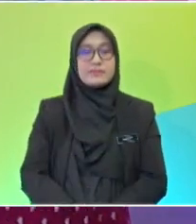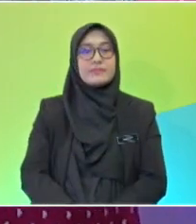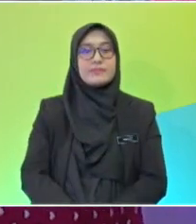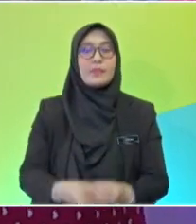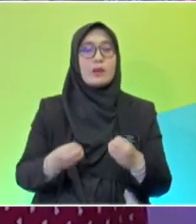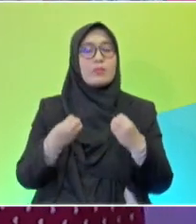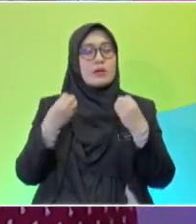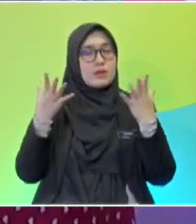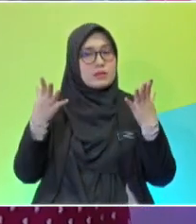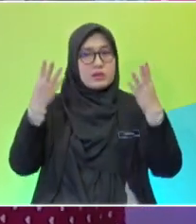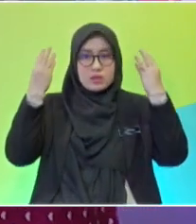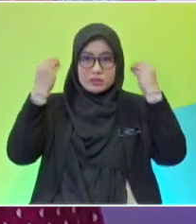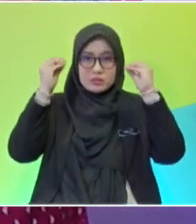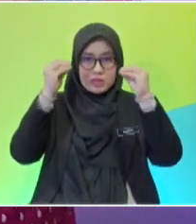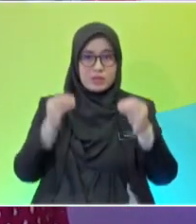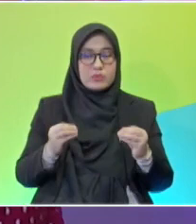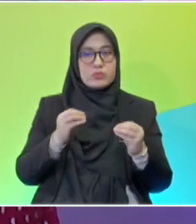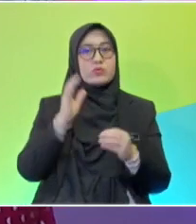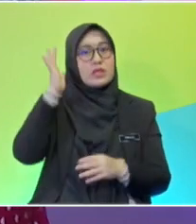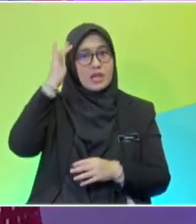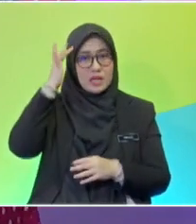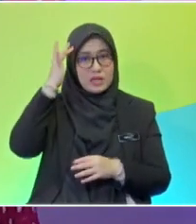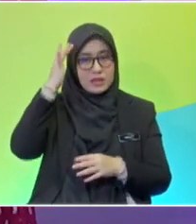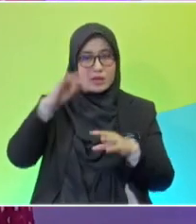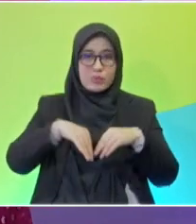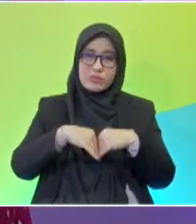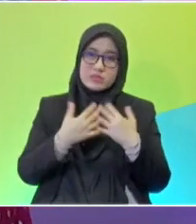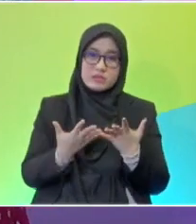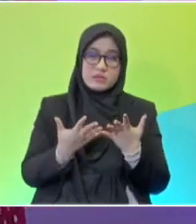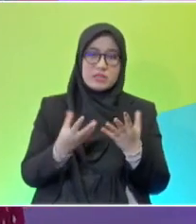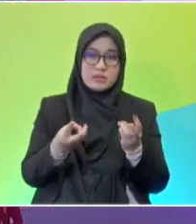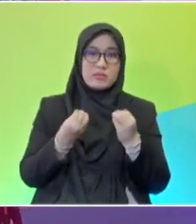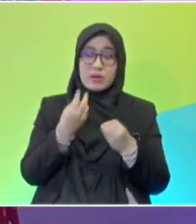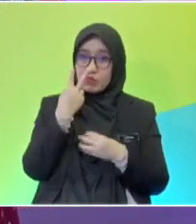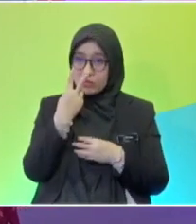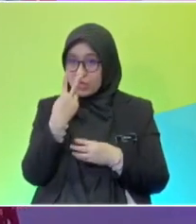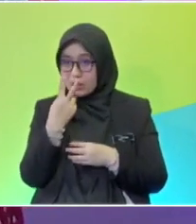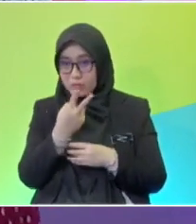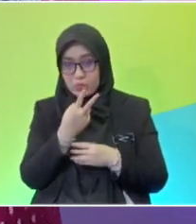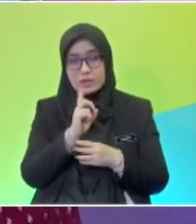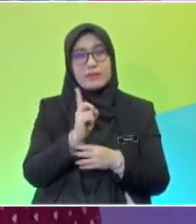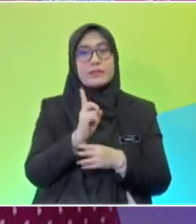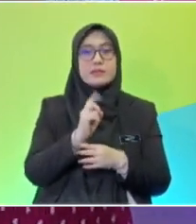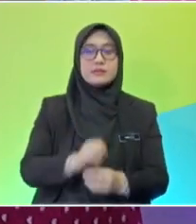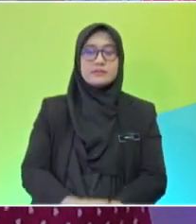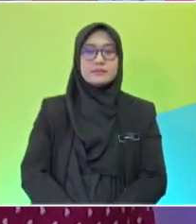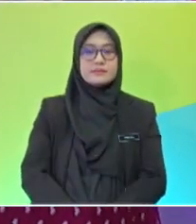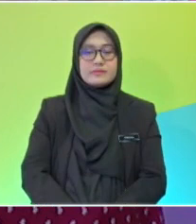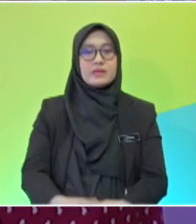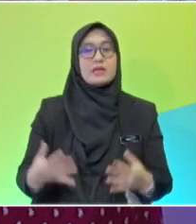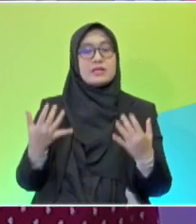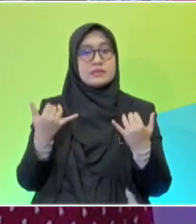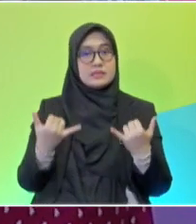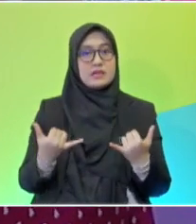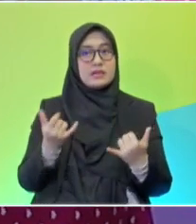they're not really sure. I wouldn't say they don't know. Yeah. You know, they're just not really sure. Okay, so let's have a look